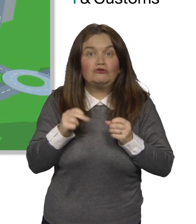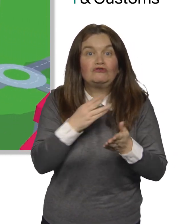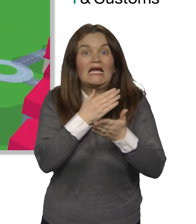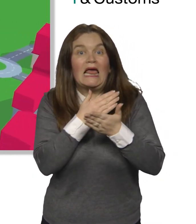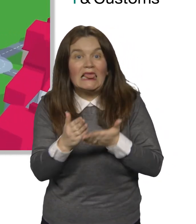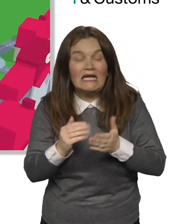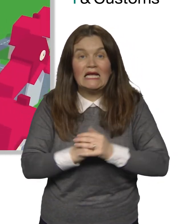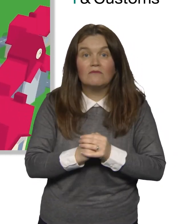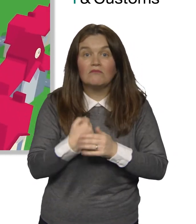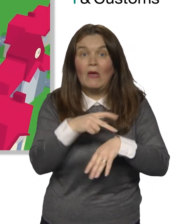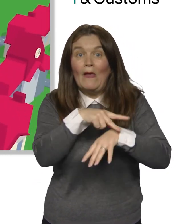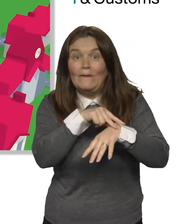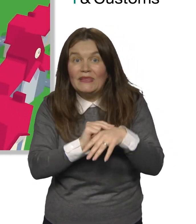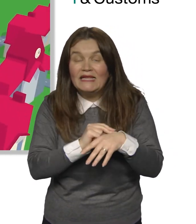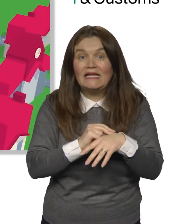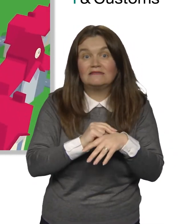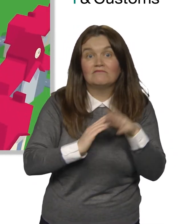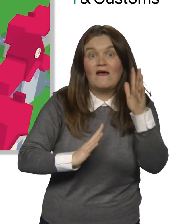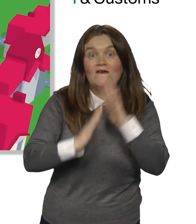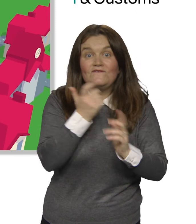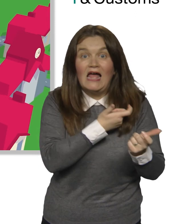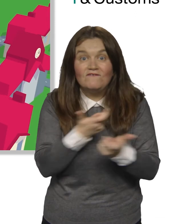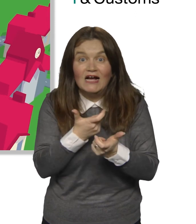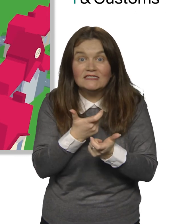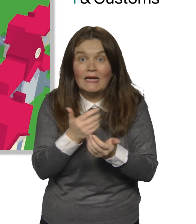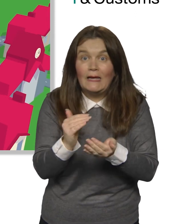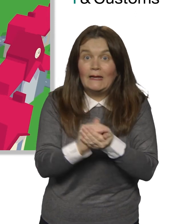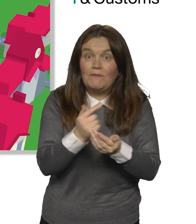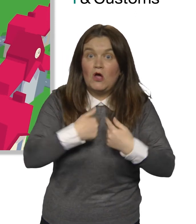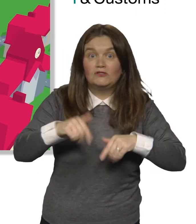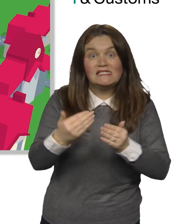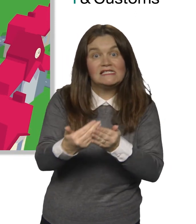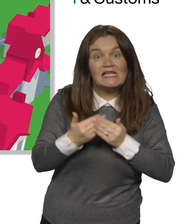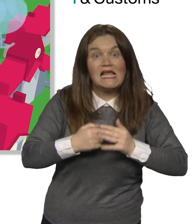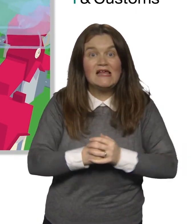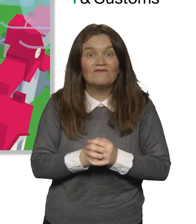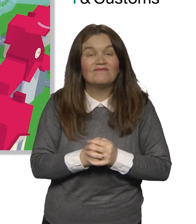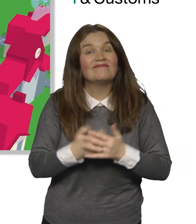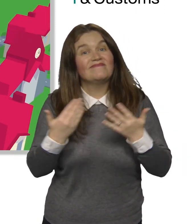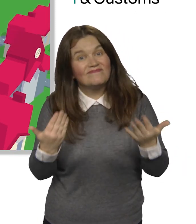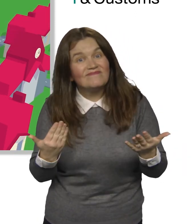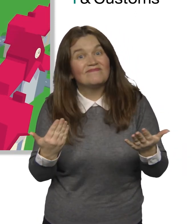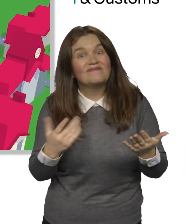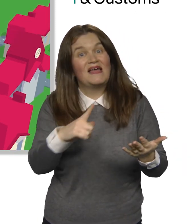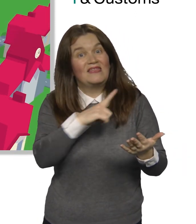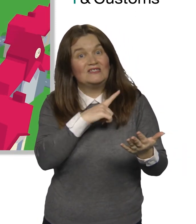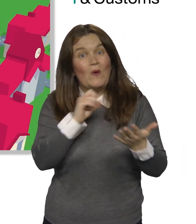clean, and the police officers and firefighters who keep us safe.